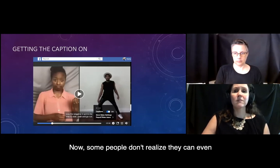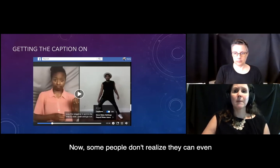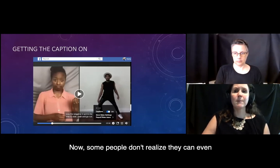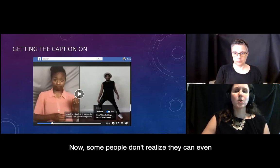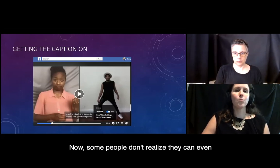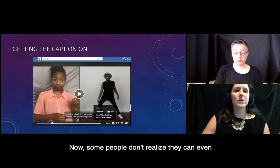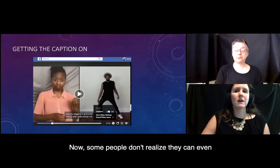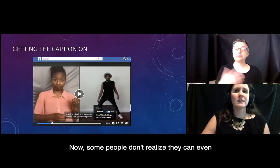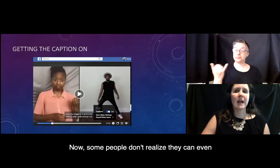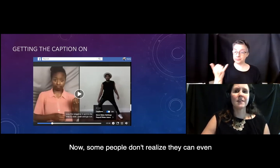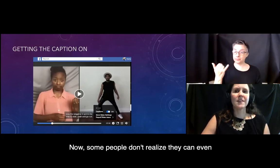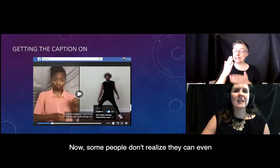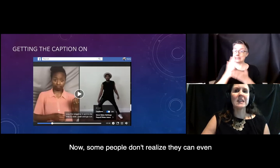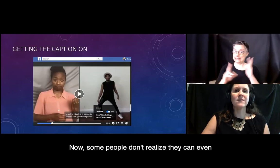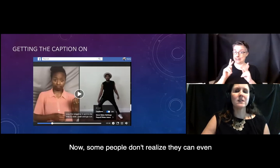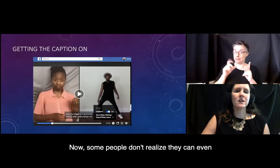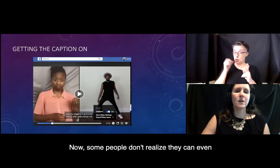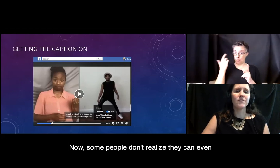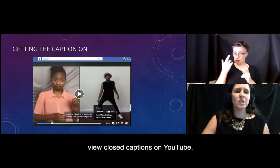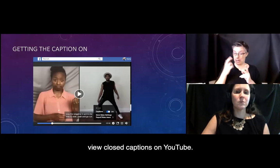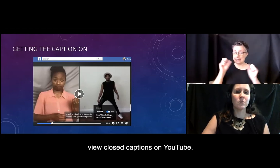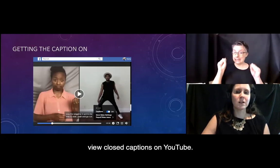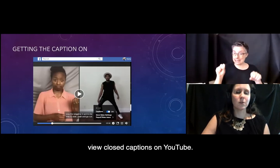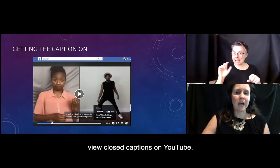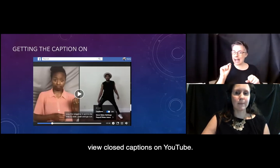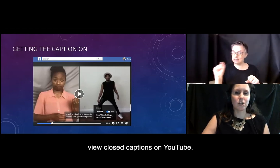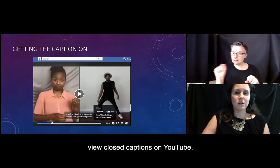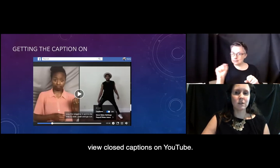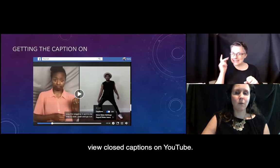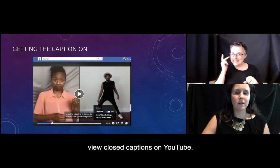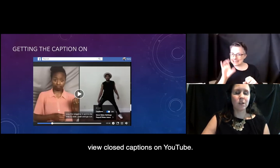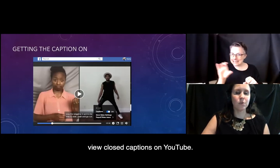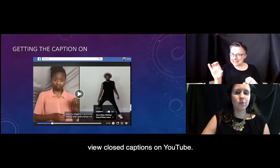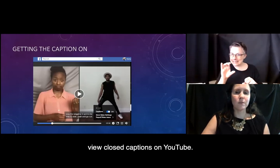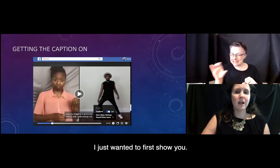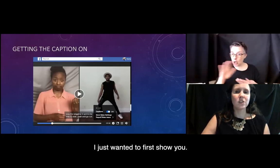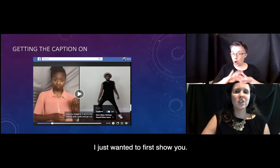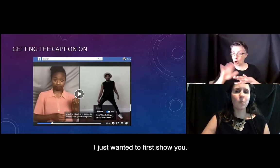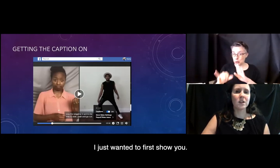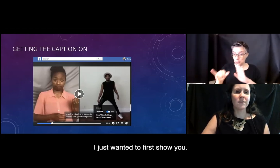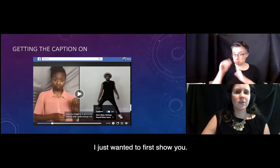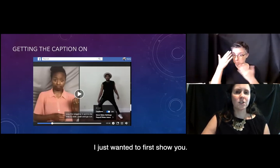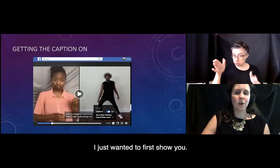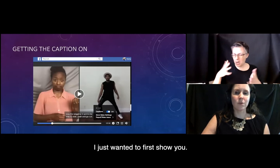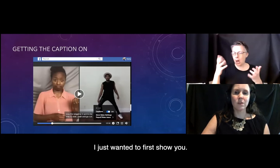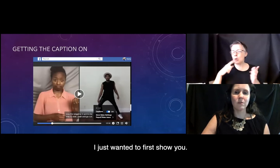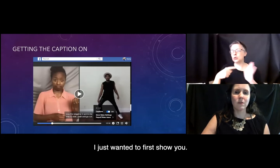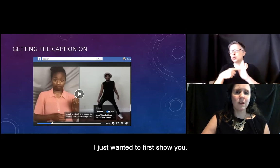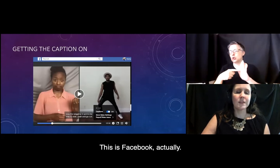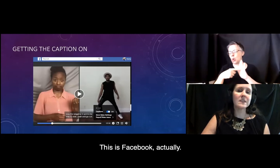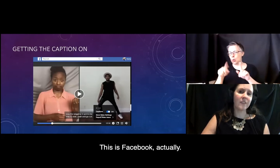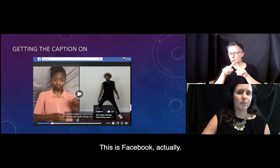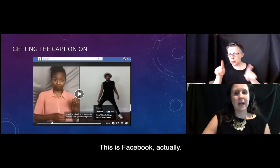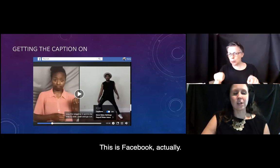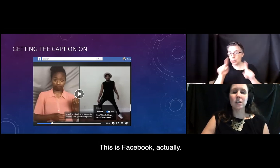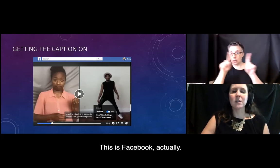Now, some people don't realize that they can even view closed caption on YouTube. So I just wanted to first show you,